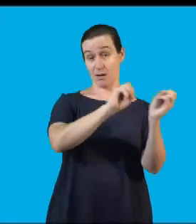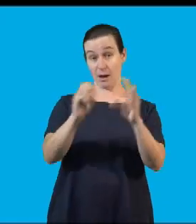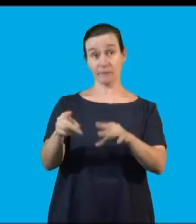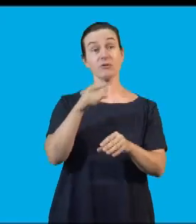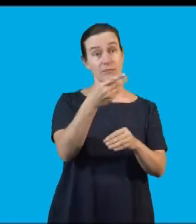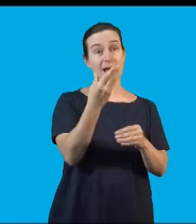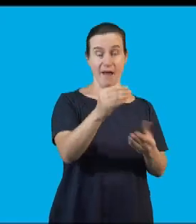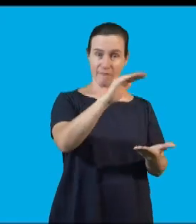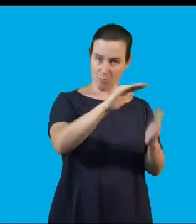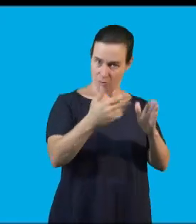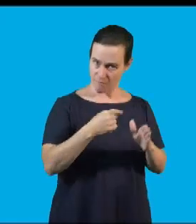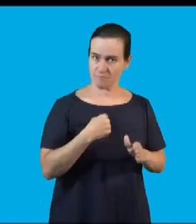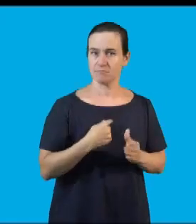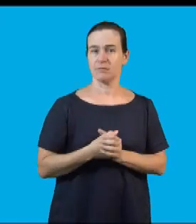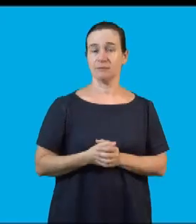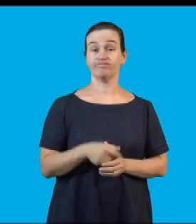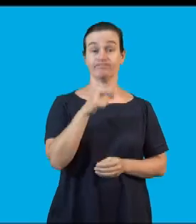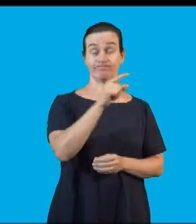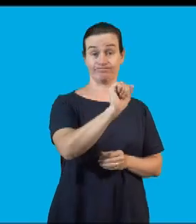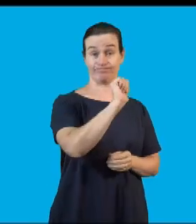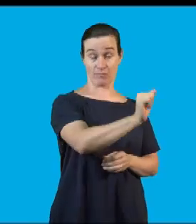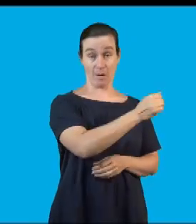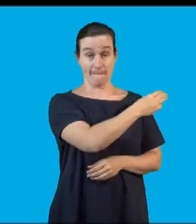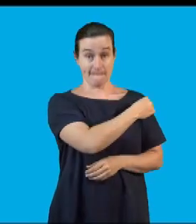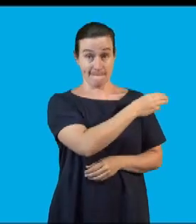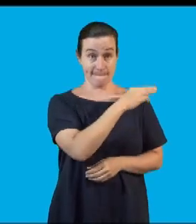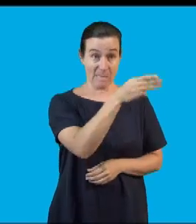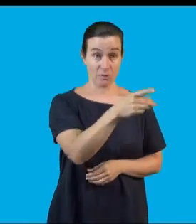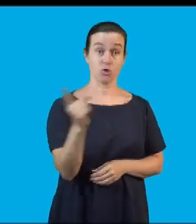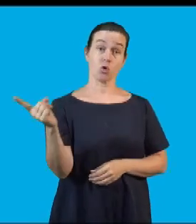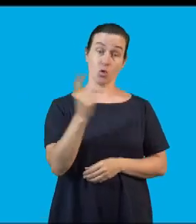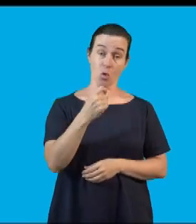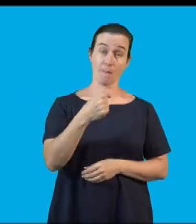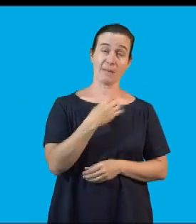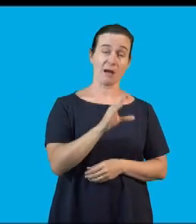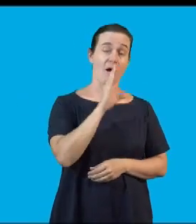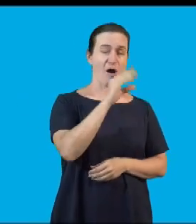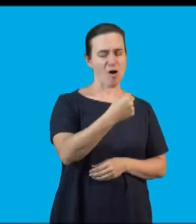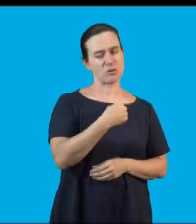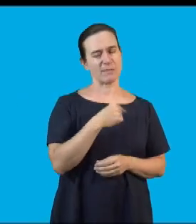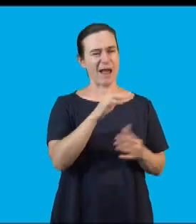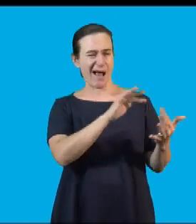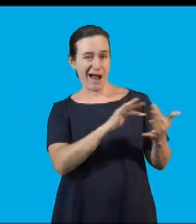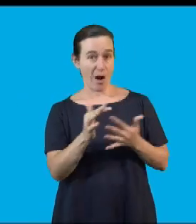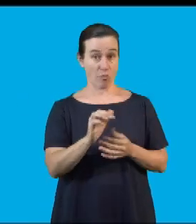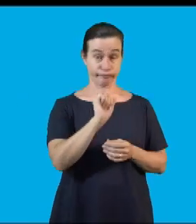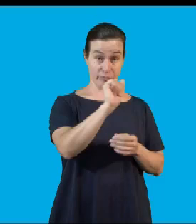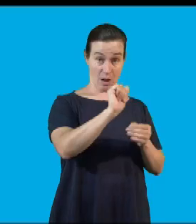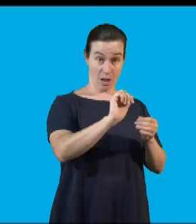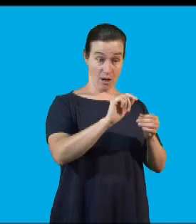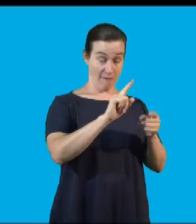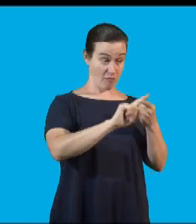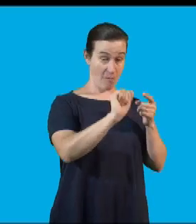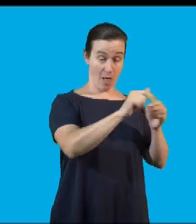has a parcel for you. The manager of this company has called you requesting directions from the